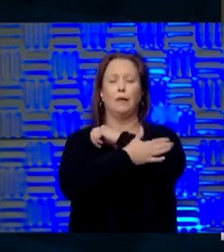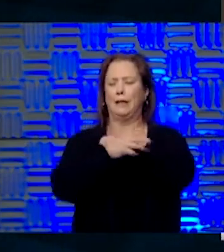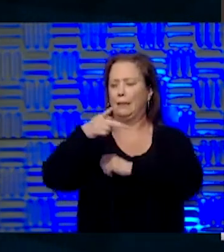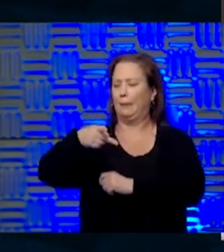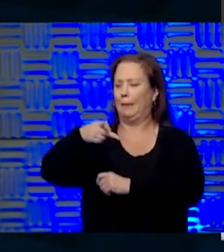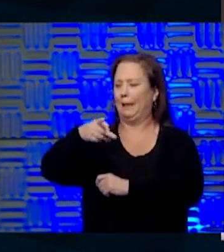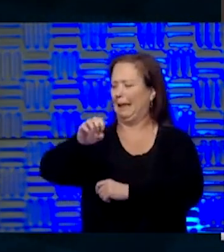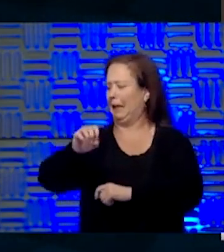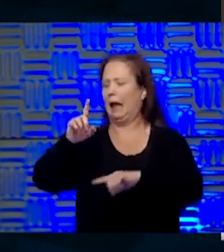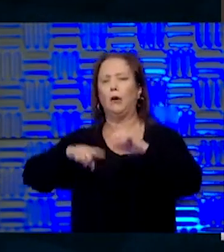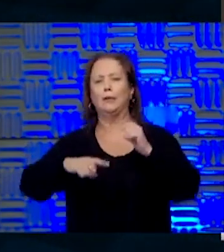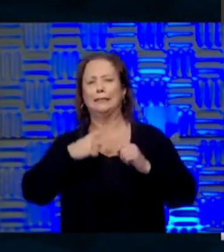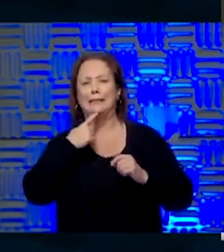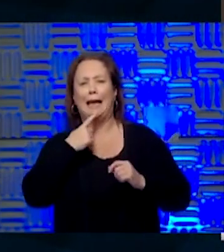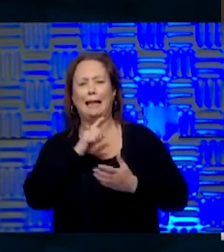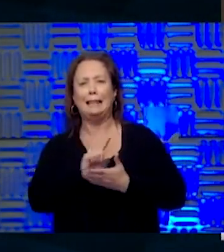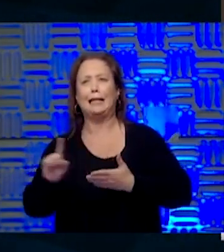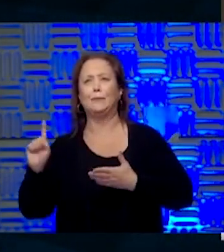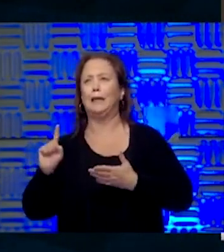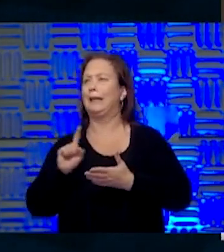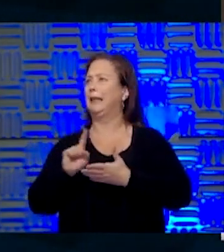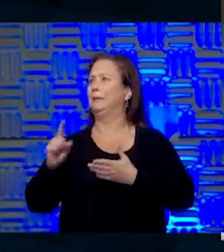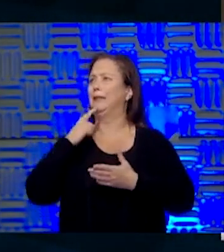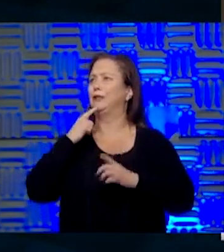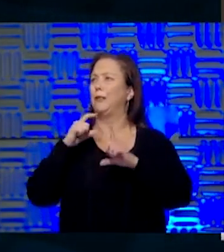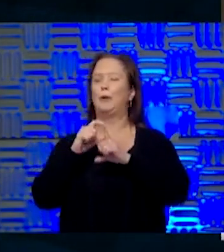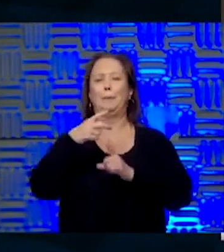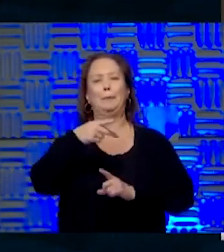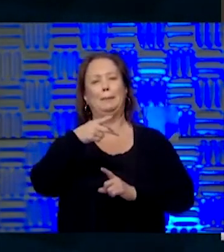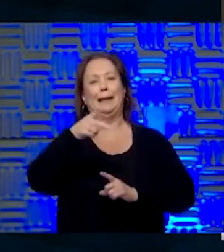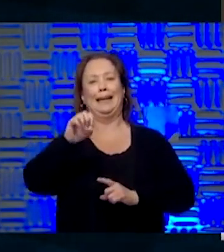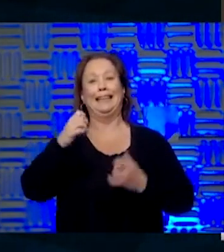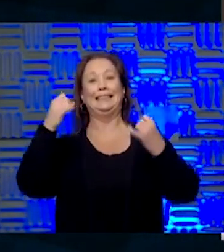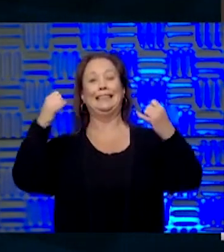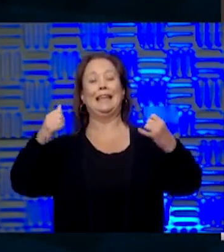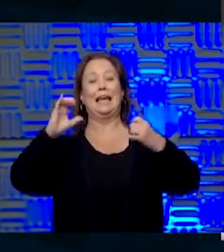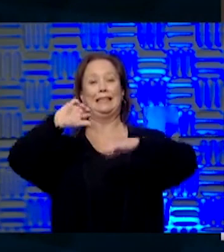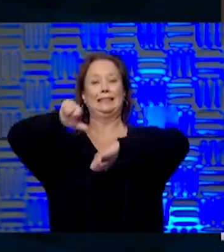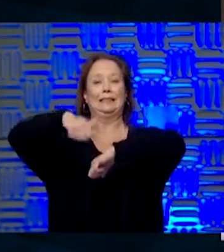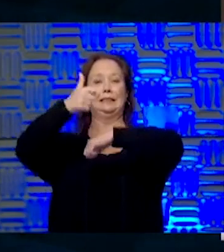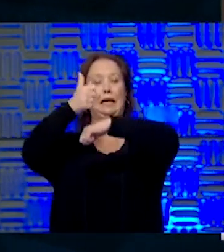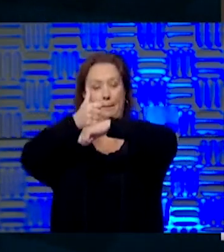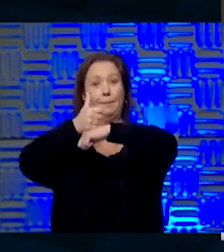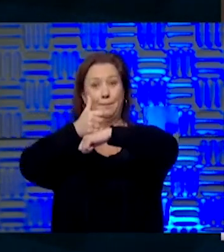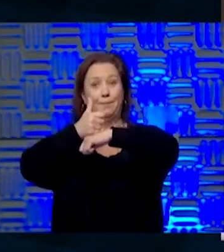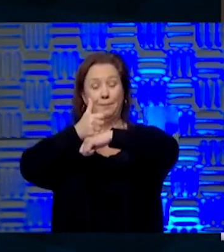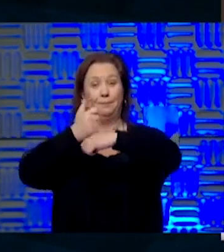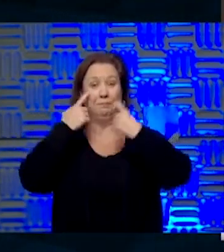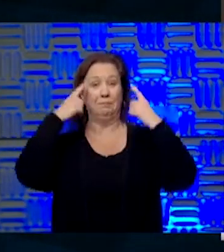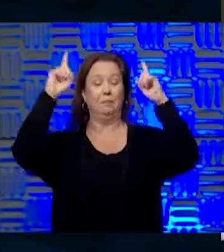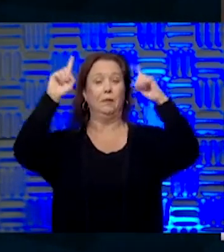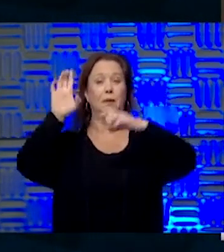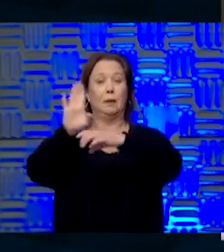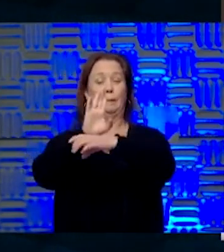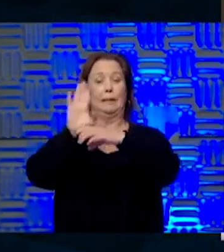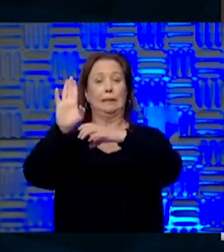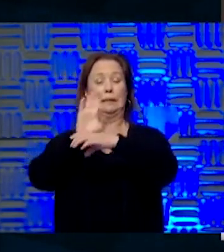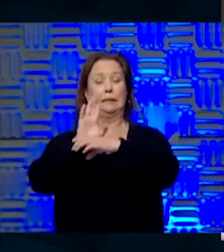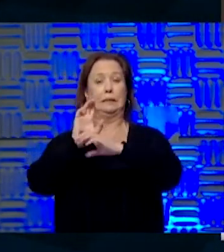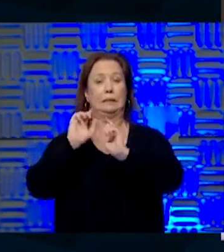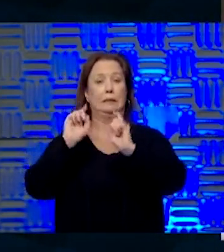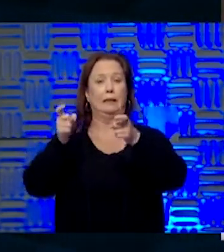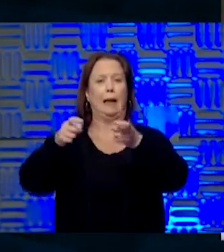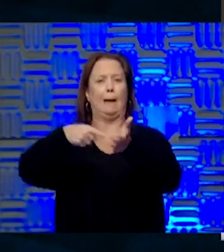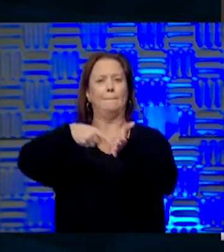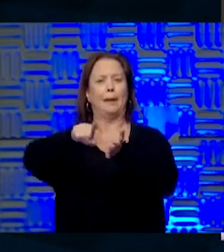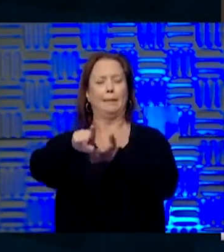it last week. I couldn't announce it last week, but today it's in place. So businesses were able to get a